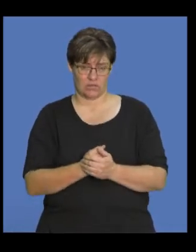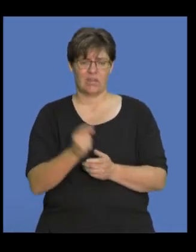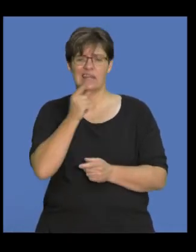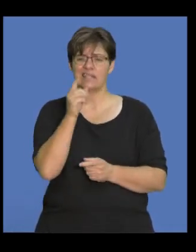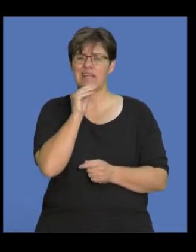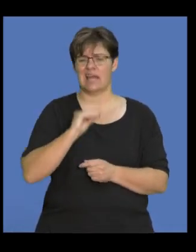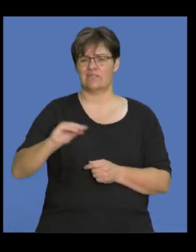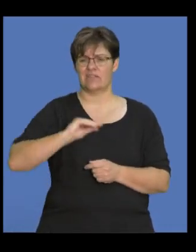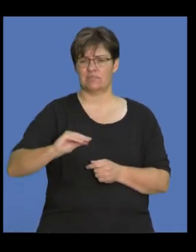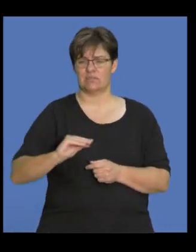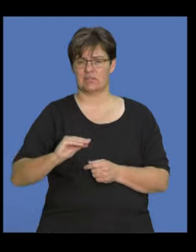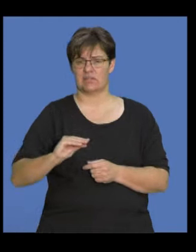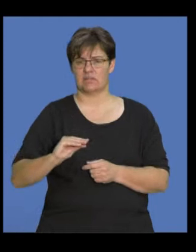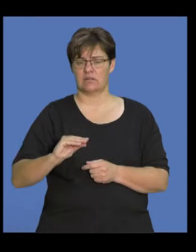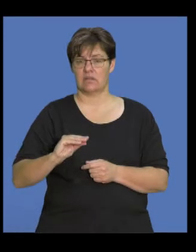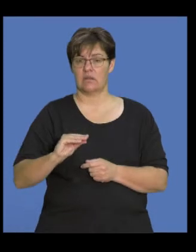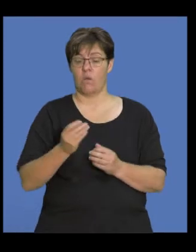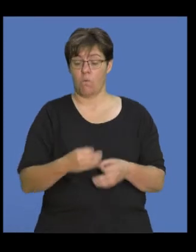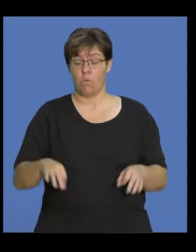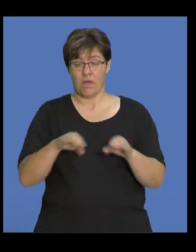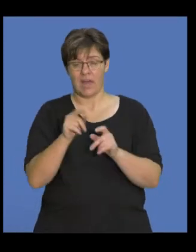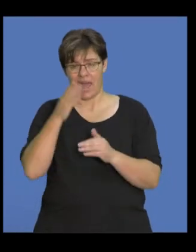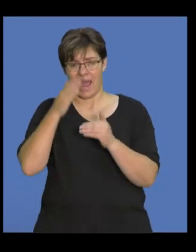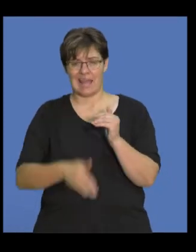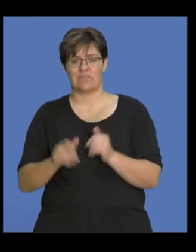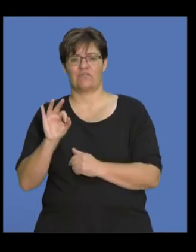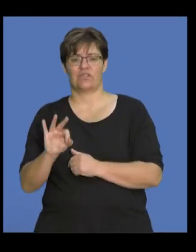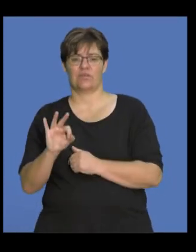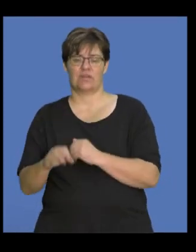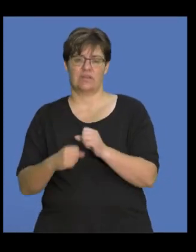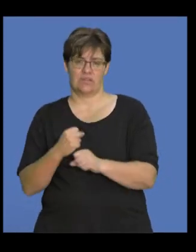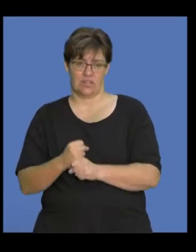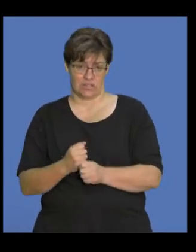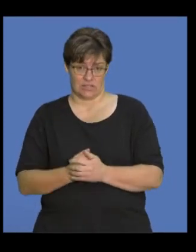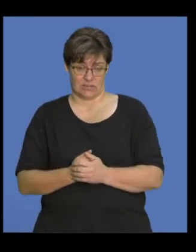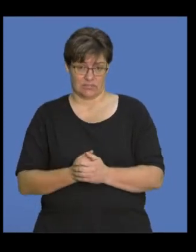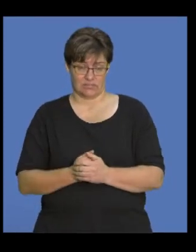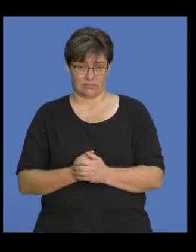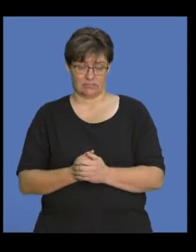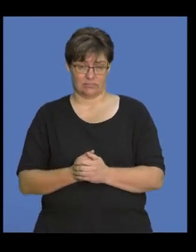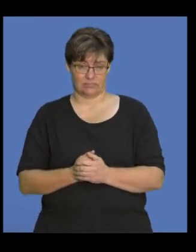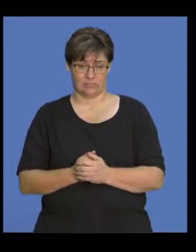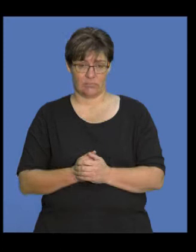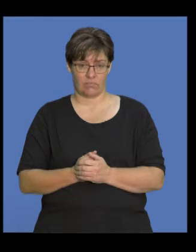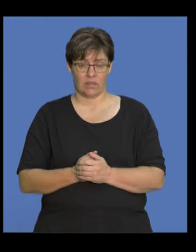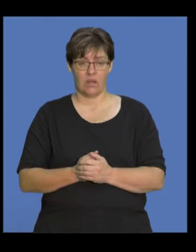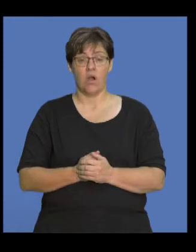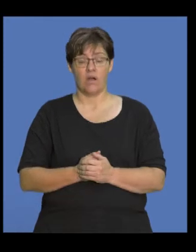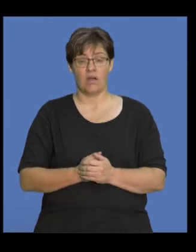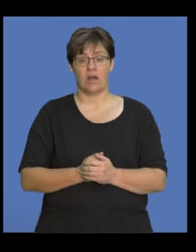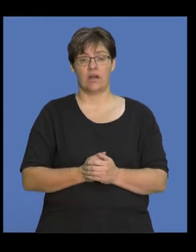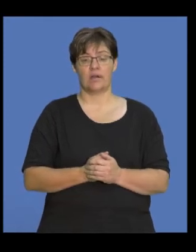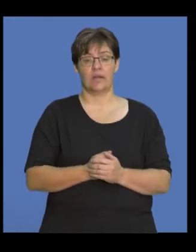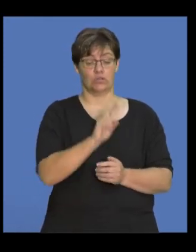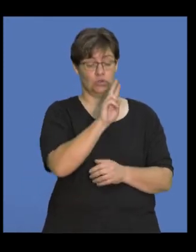his investment then worth at the end of the next 3 years? So remember, at the